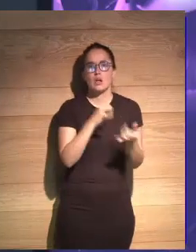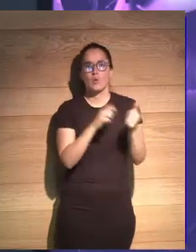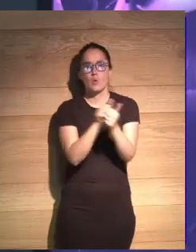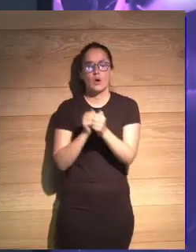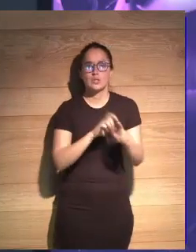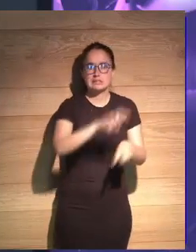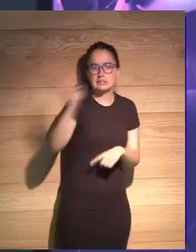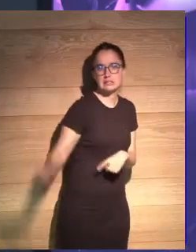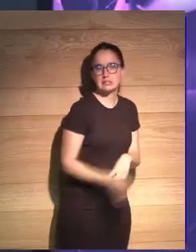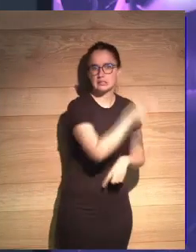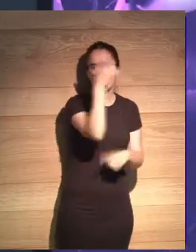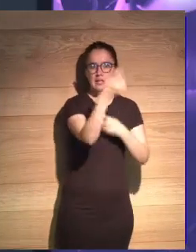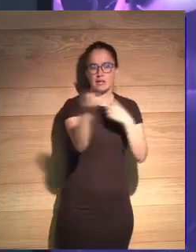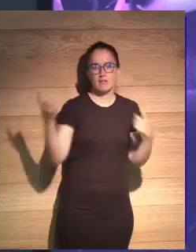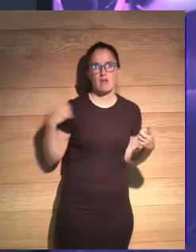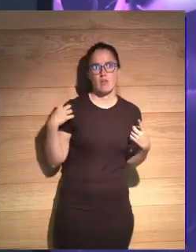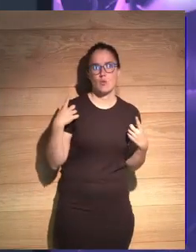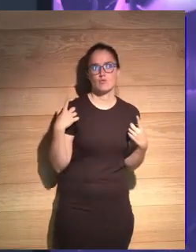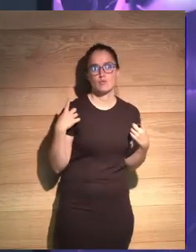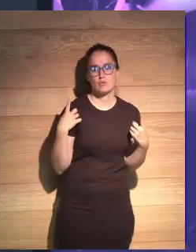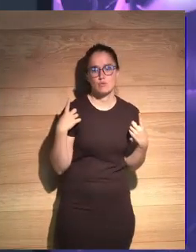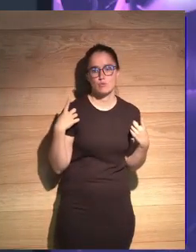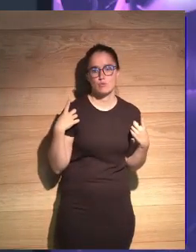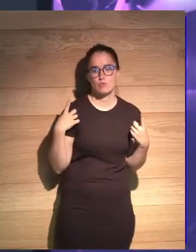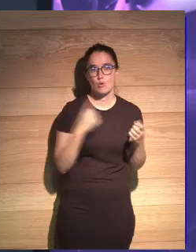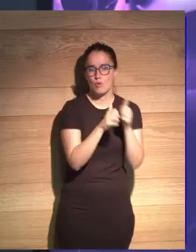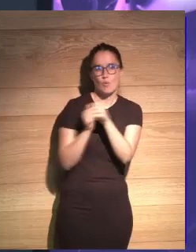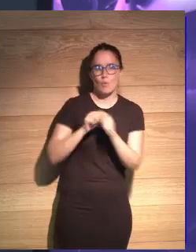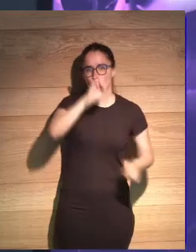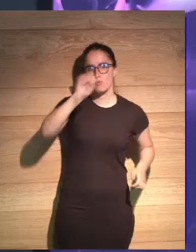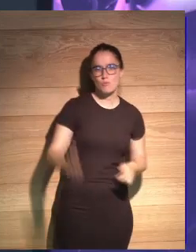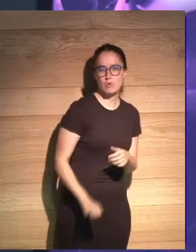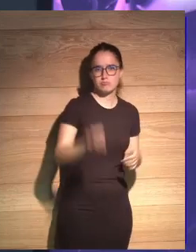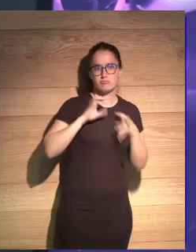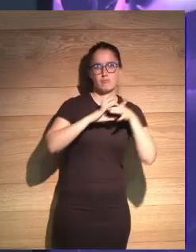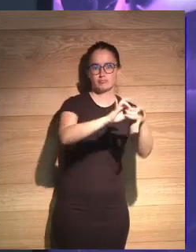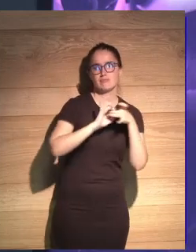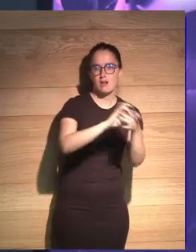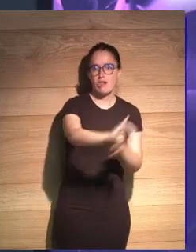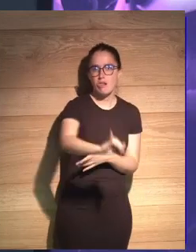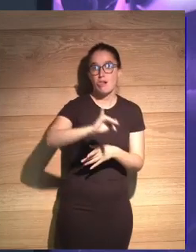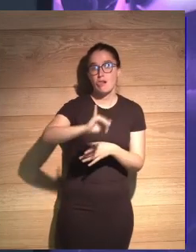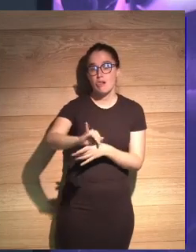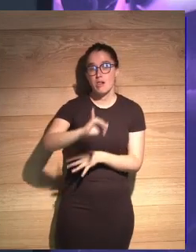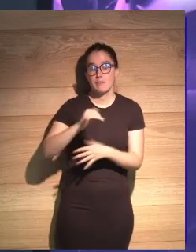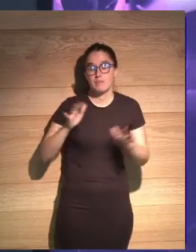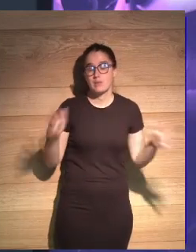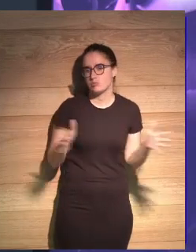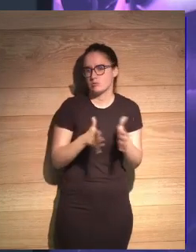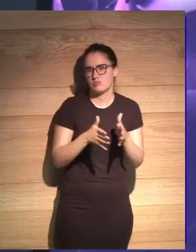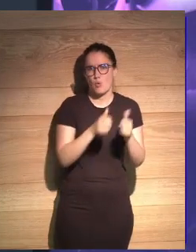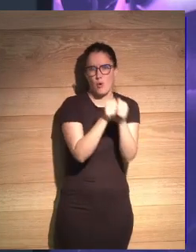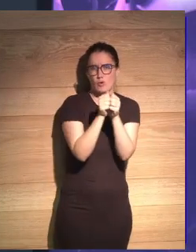be attracted by it. There will be all sorts of games, all types of genres, and each